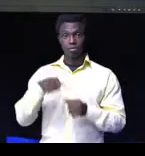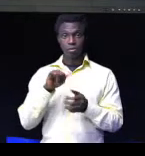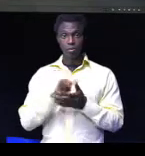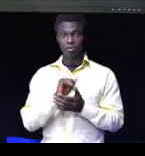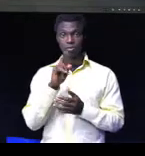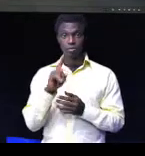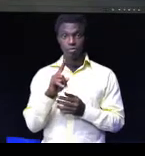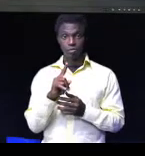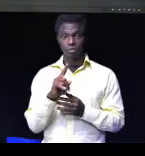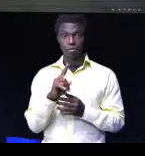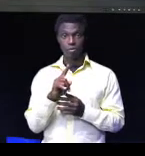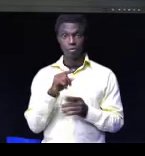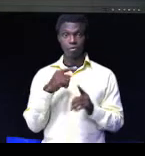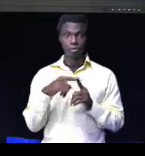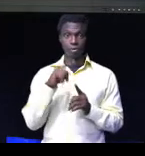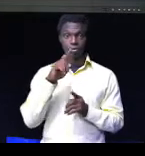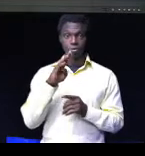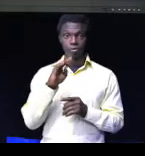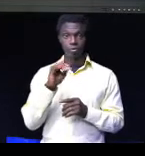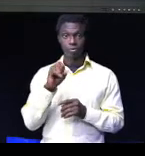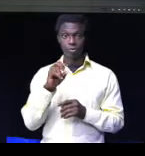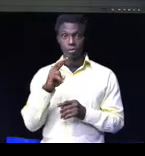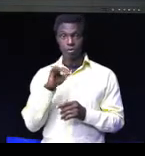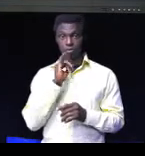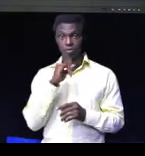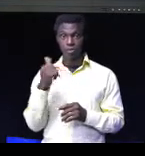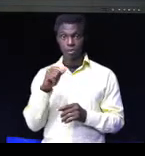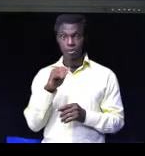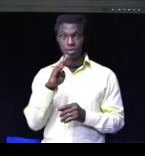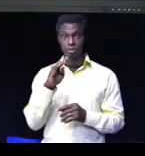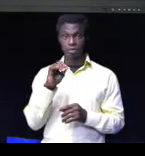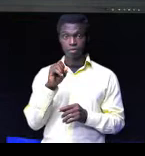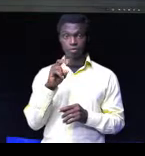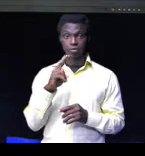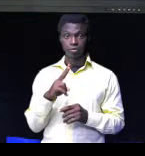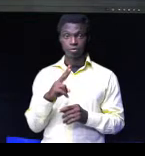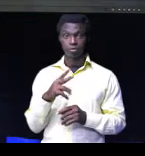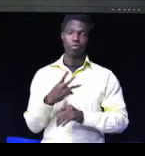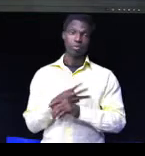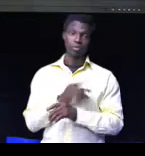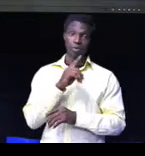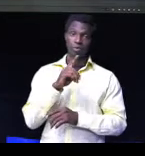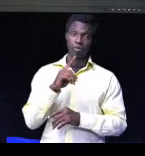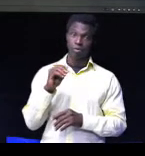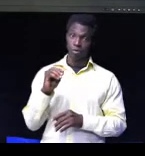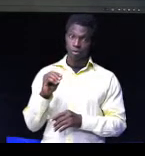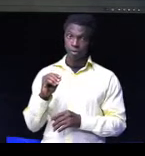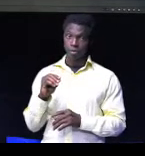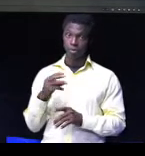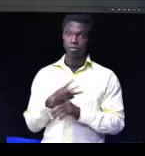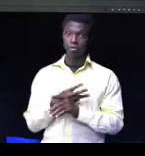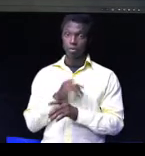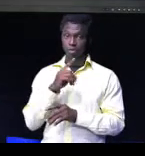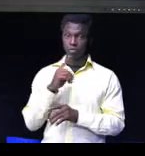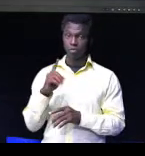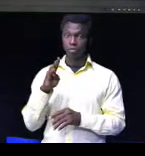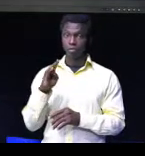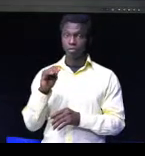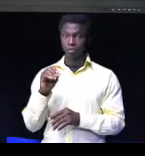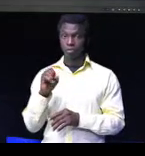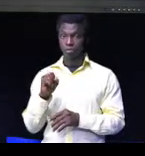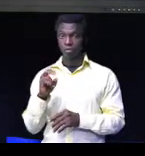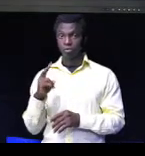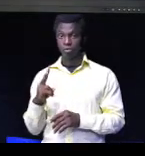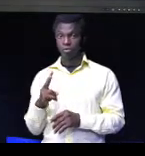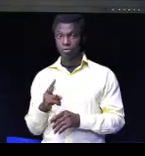1 base 2 plus 1 base 2 is 10 base 2. All right, so multiplying 110 base 2 times 11 base 2, right?